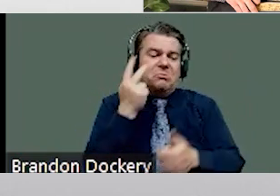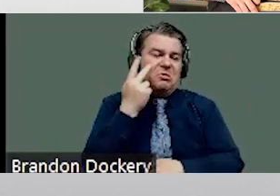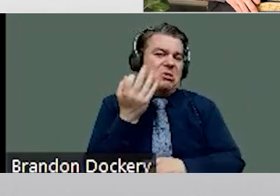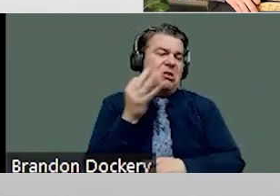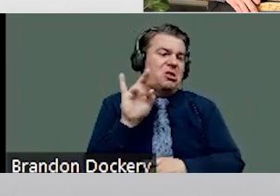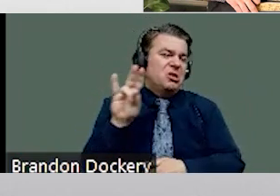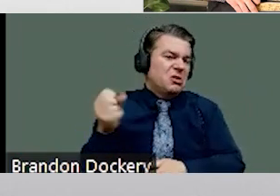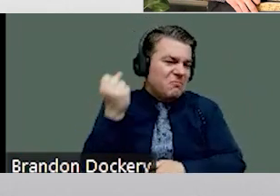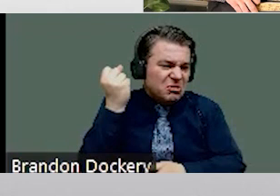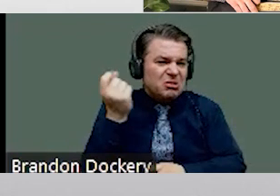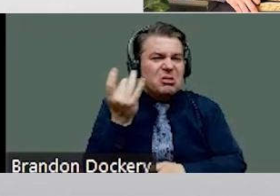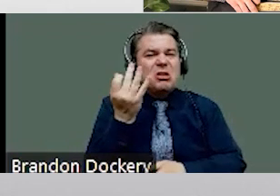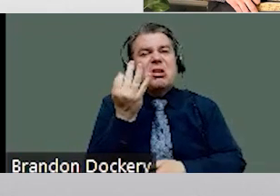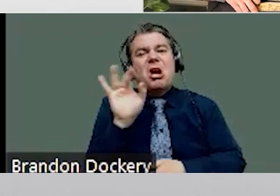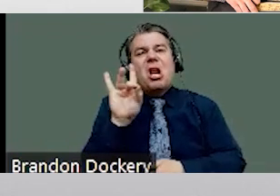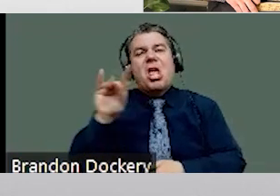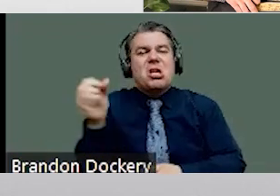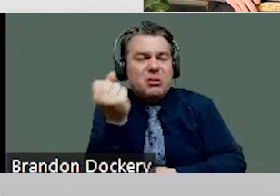the 70s and 80s,